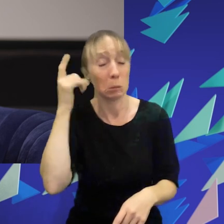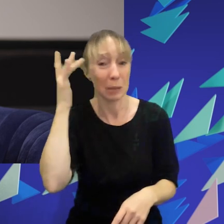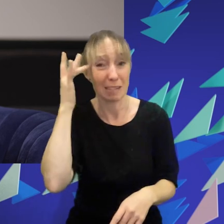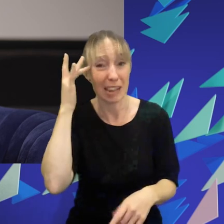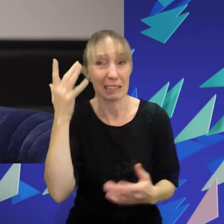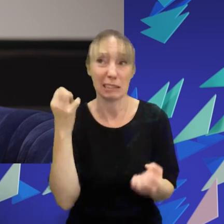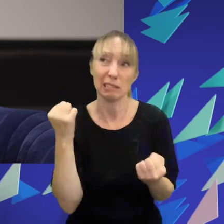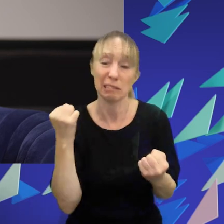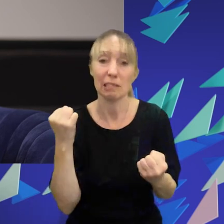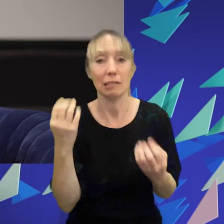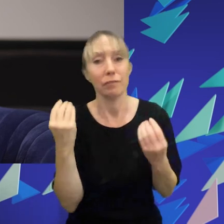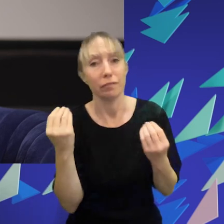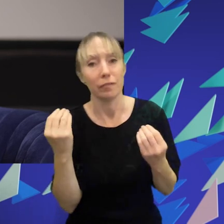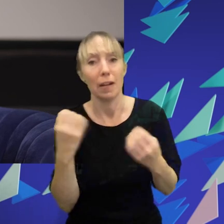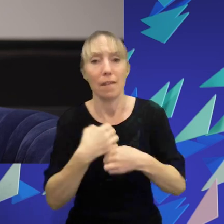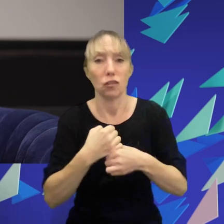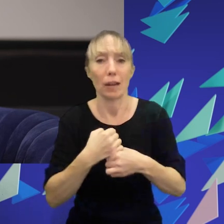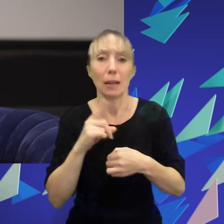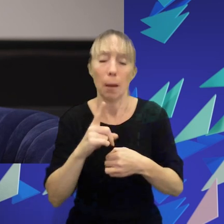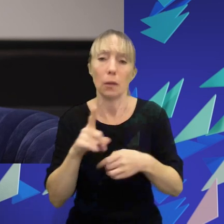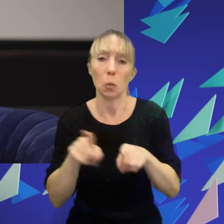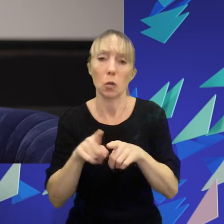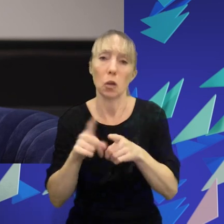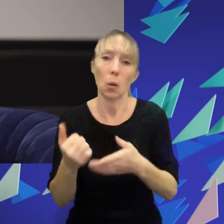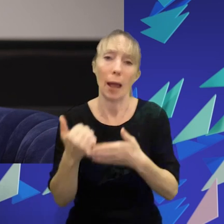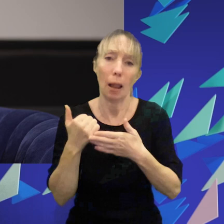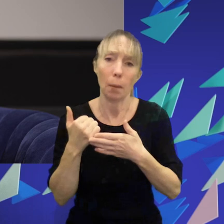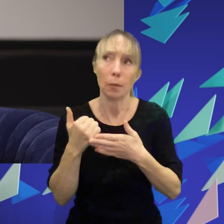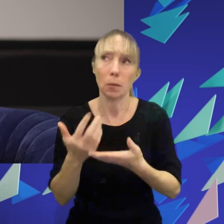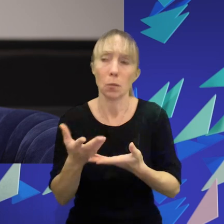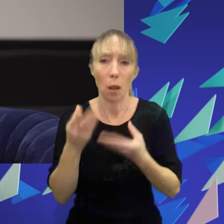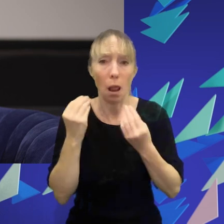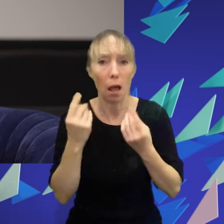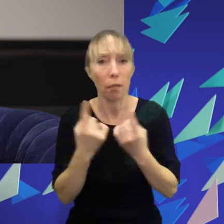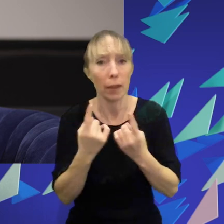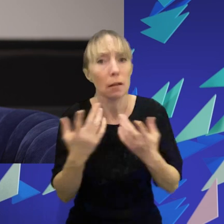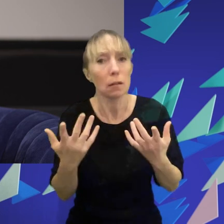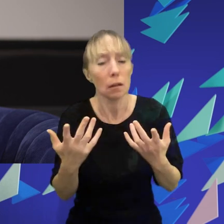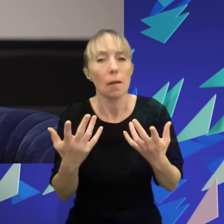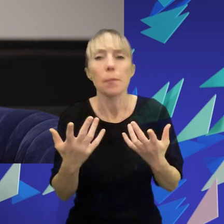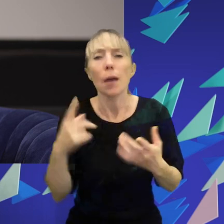but sometimes very informing. But I remember once that shooting Birdman,